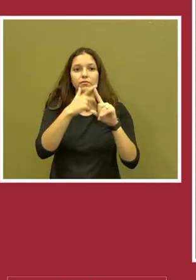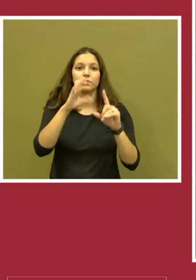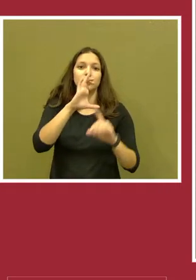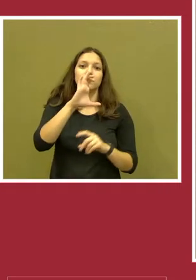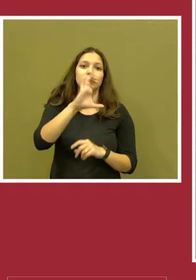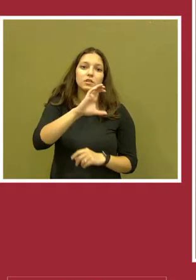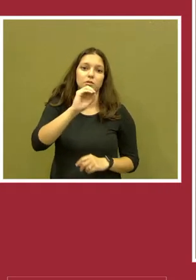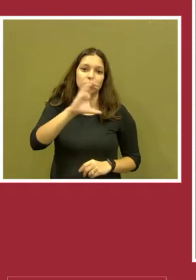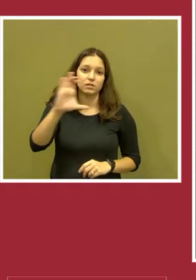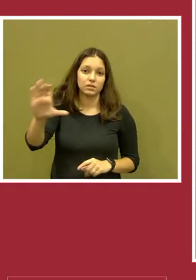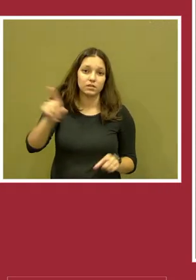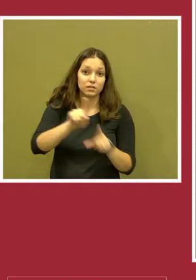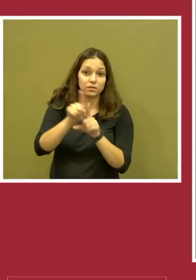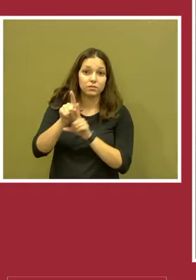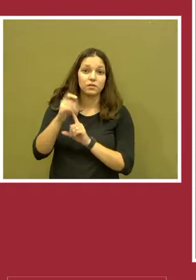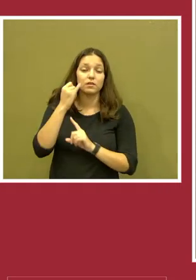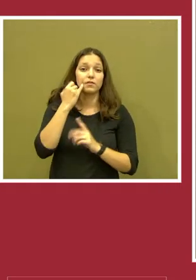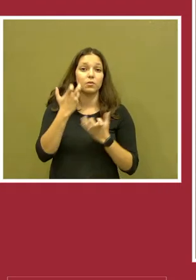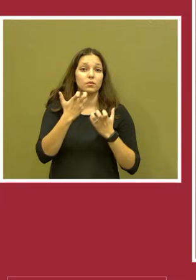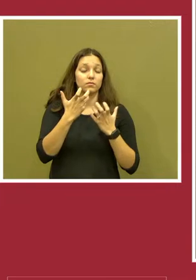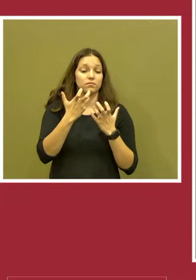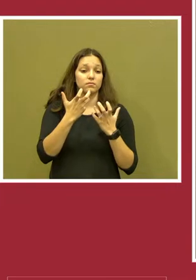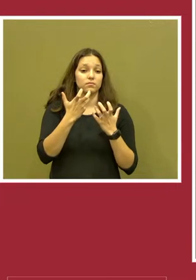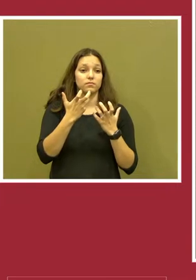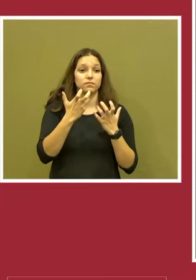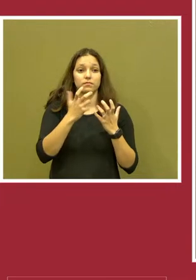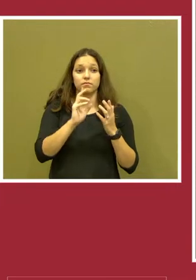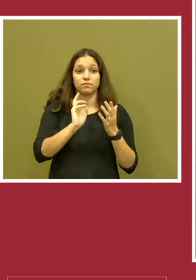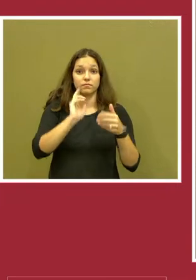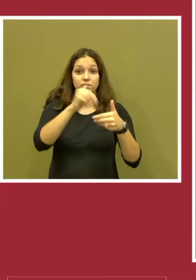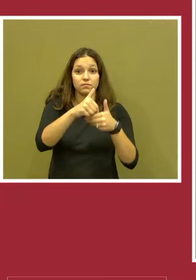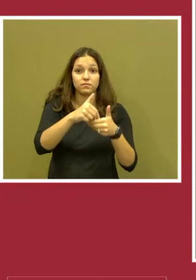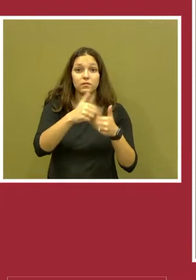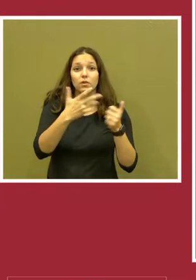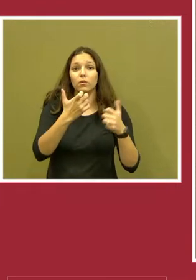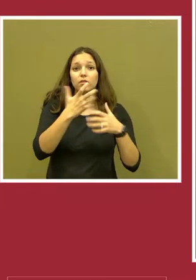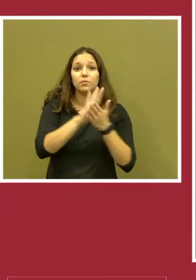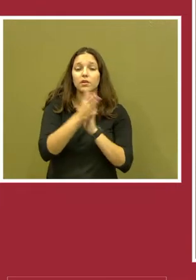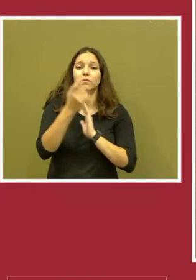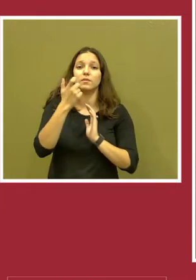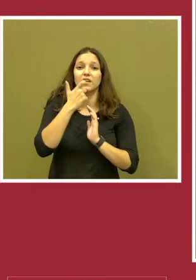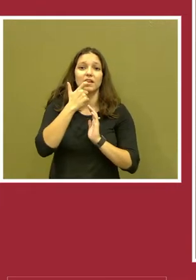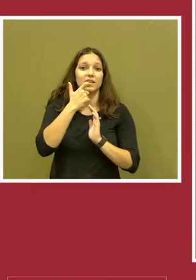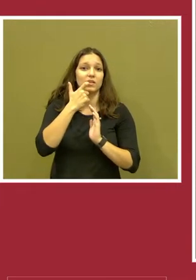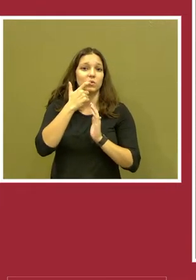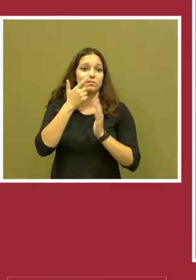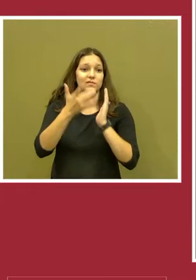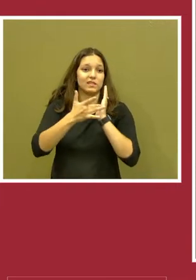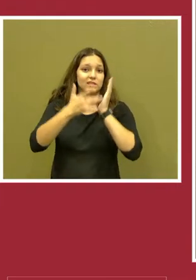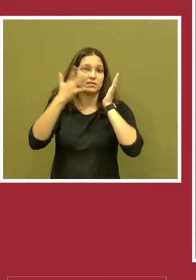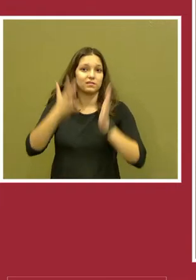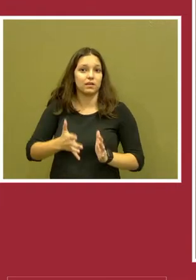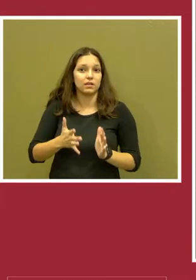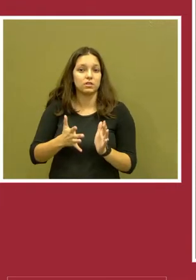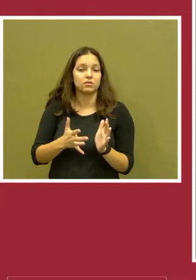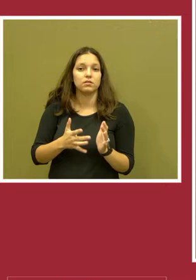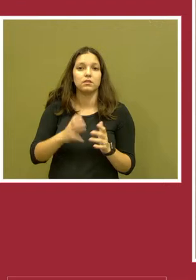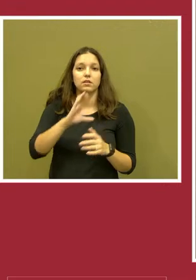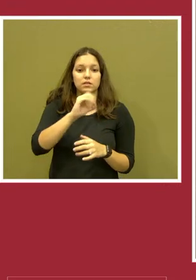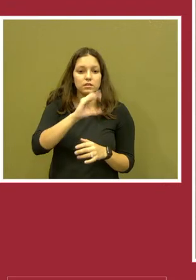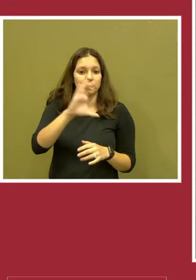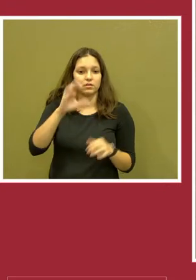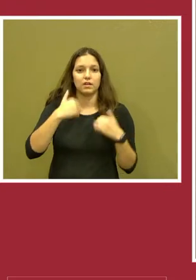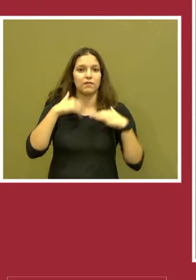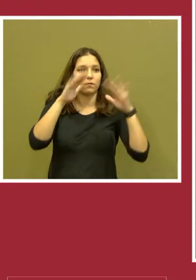as well. So if a student wanted to go that route and they knew like it was, they want to be a dental technician, right? COCC's got a wonderful program